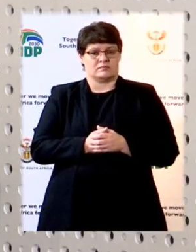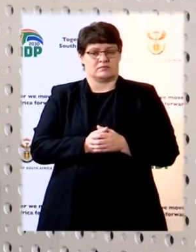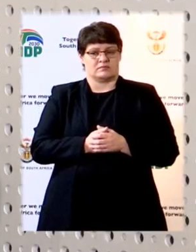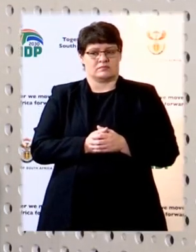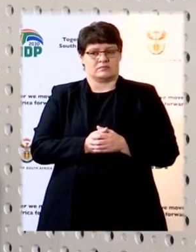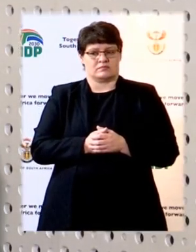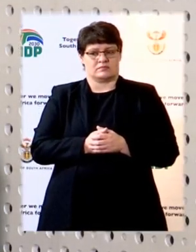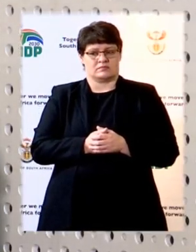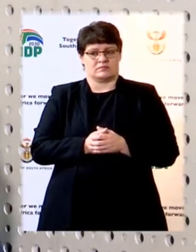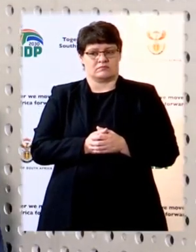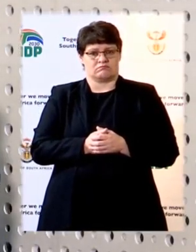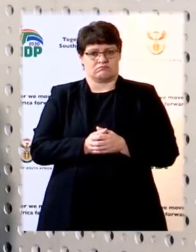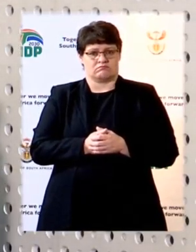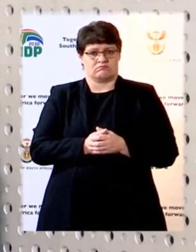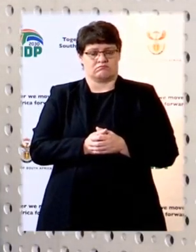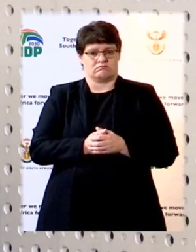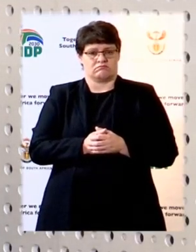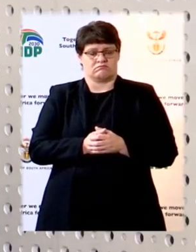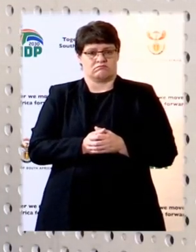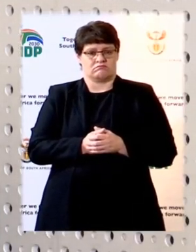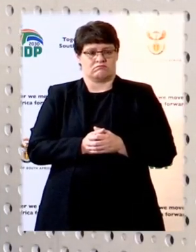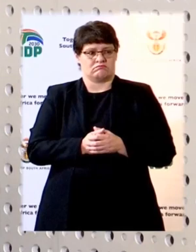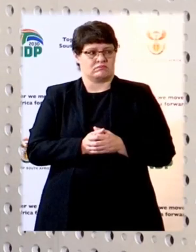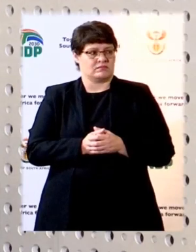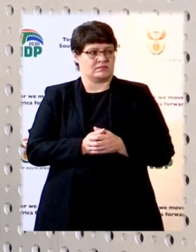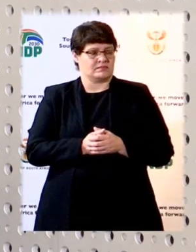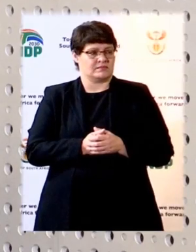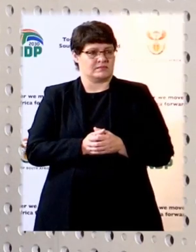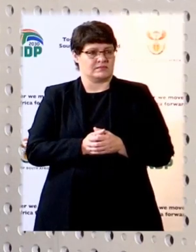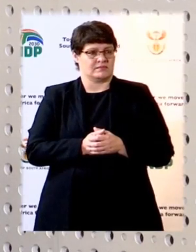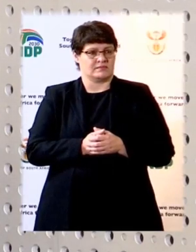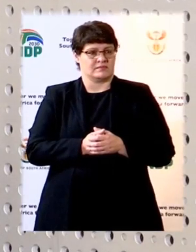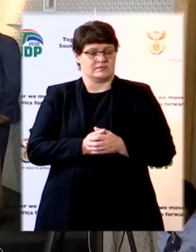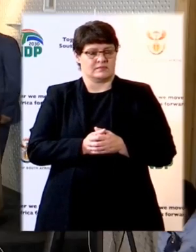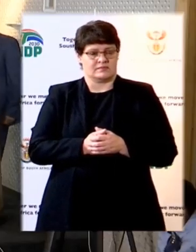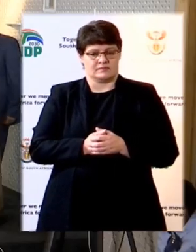I don't know who wants to start, but we better come here.